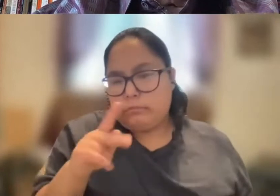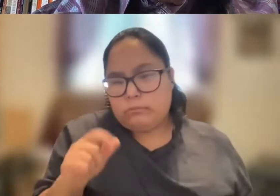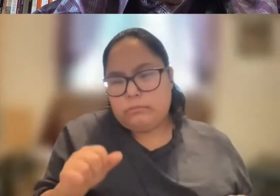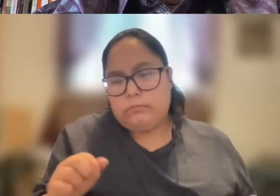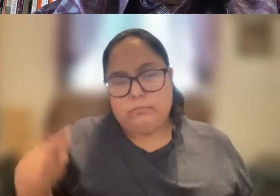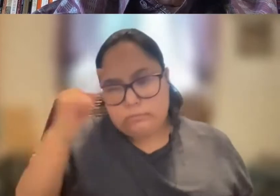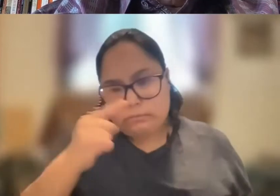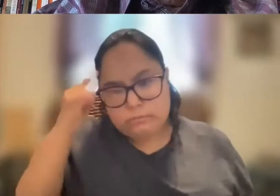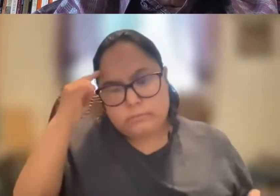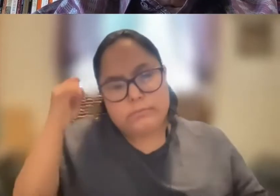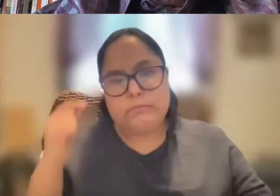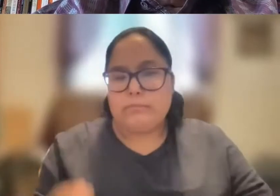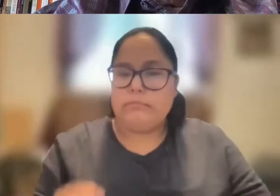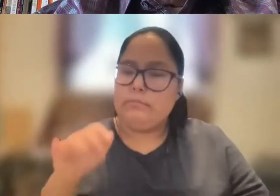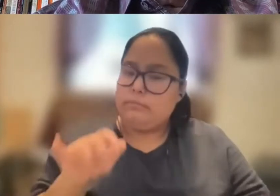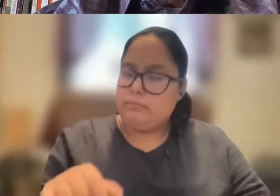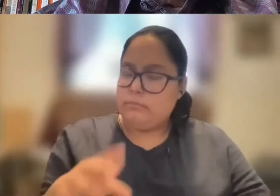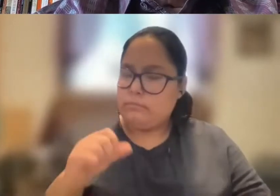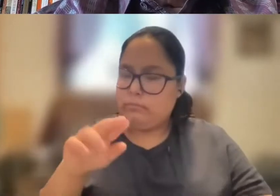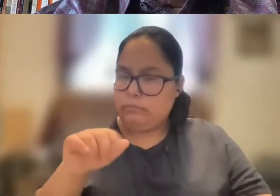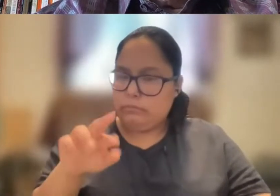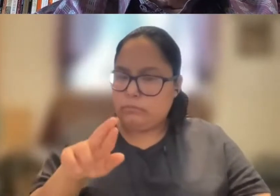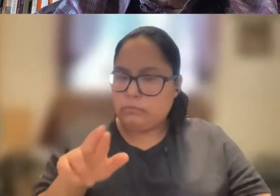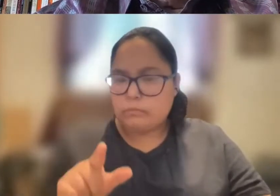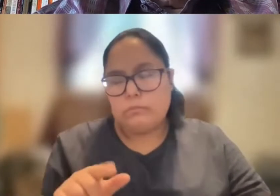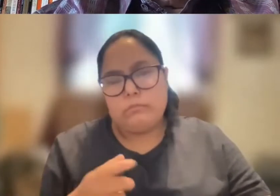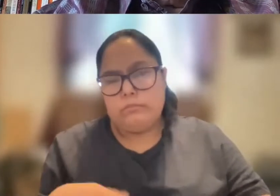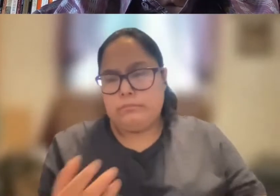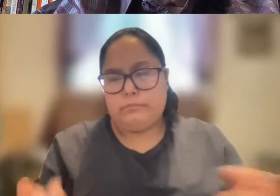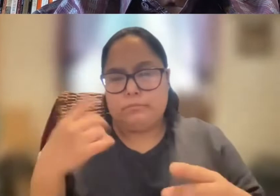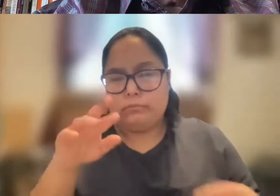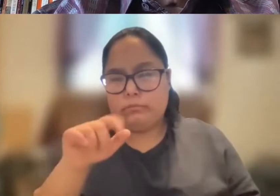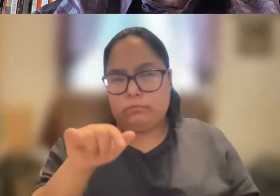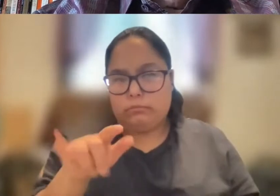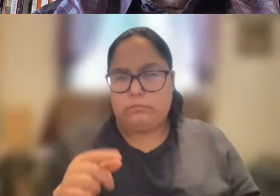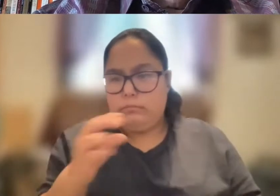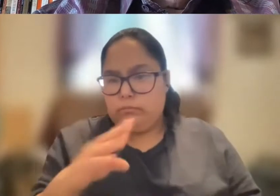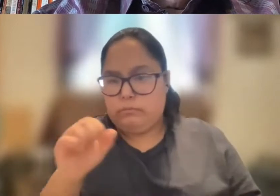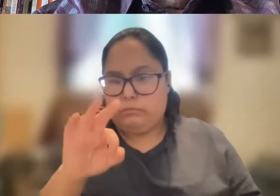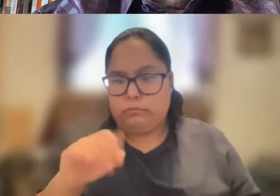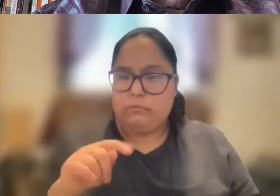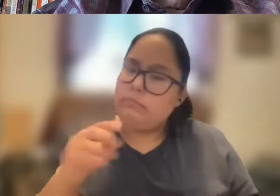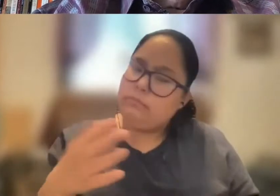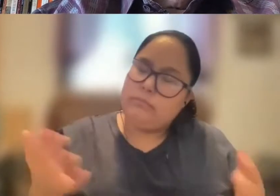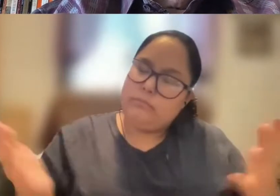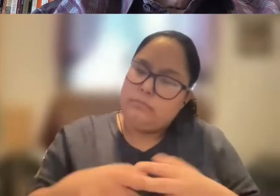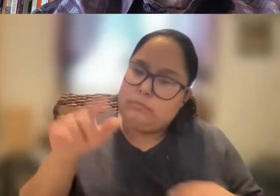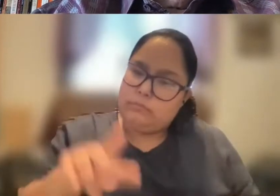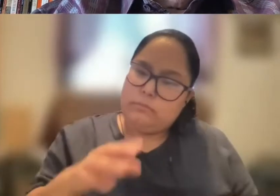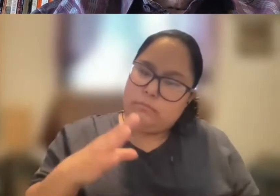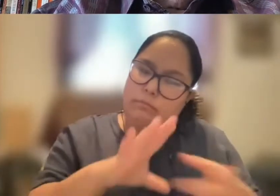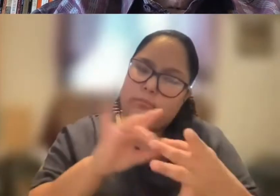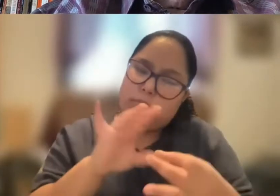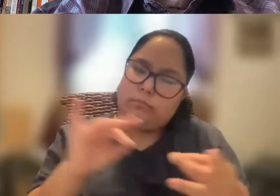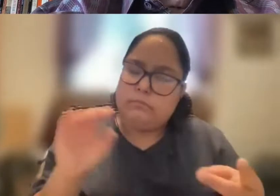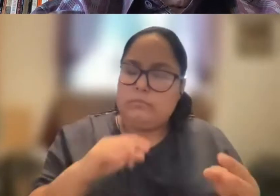I think the culture at that time was still, oh, look at that soft, delicate little thing. You can't take a comment.